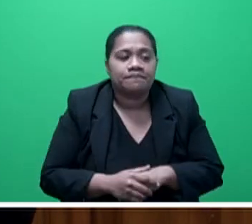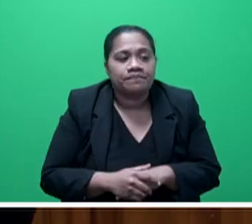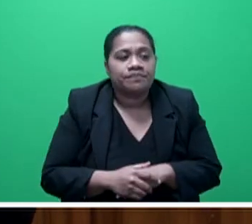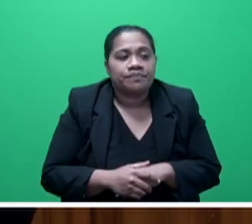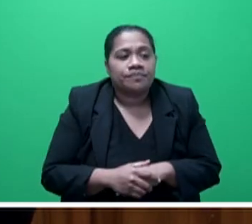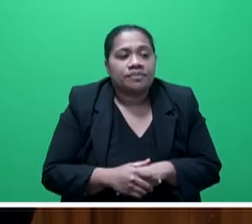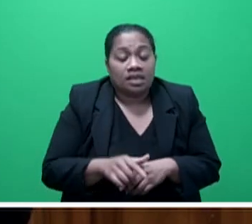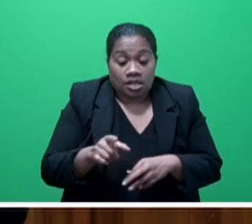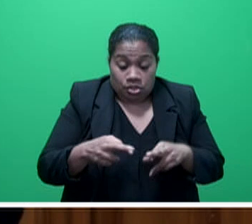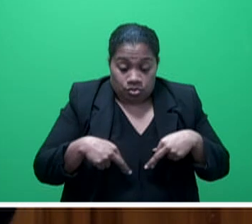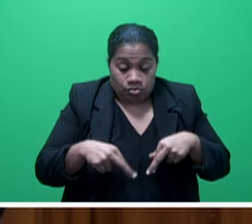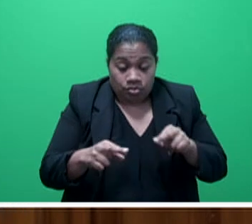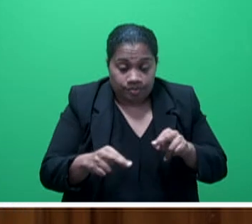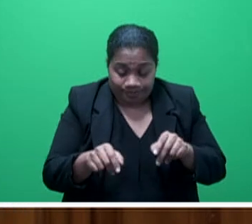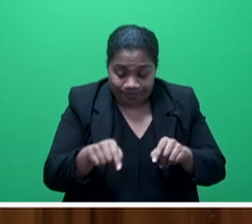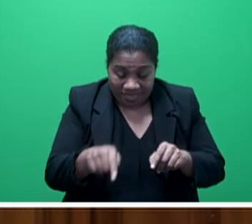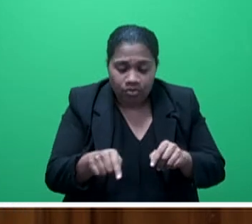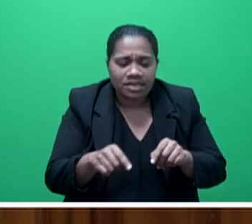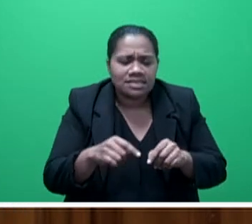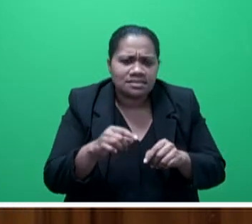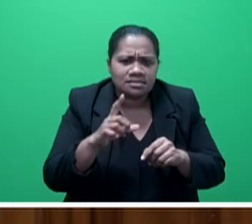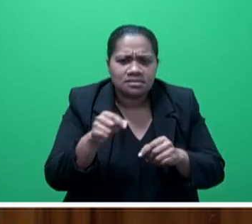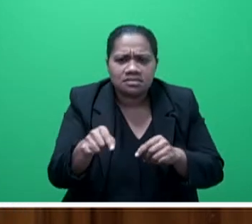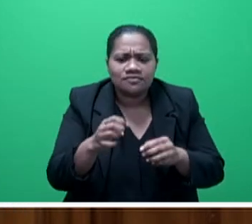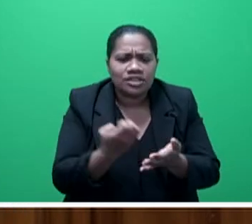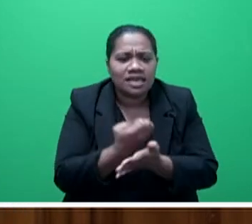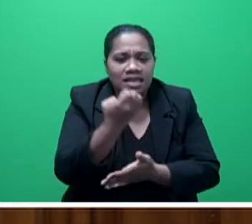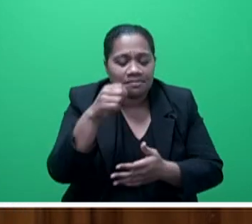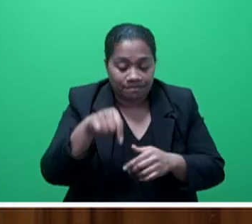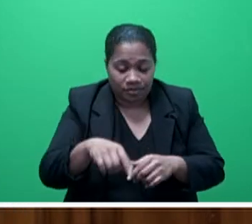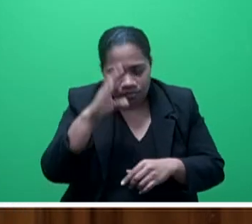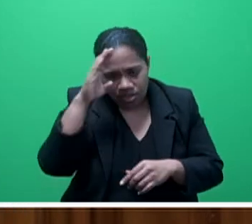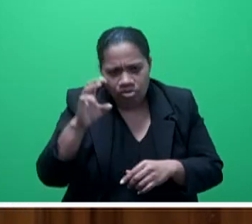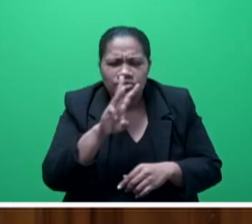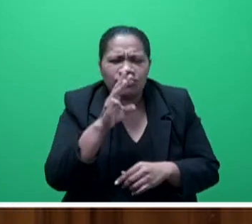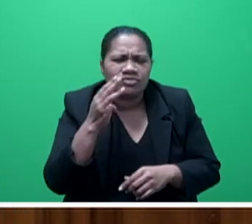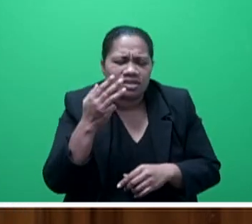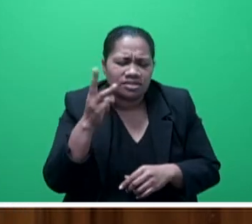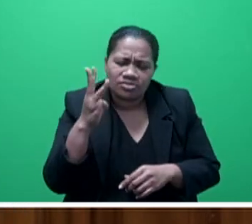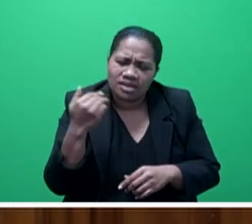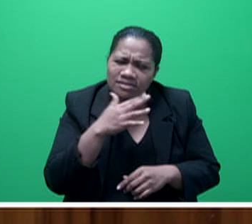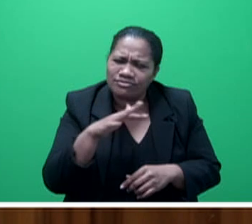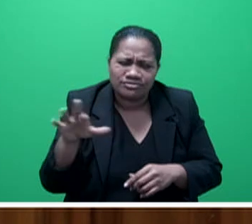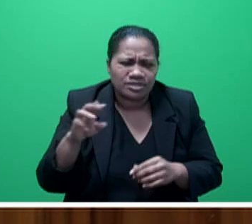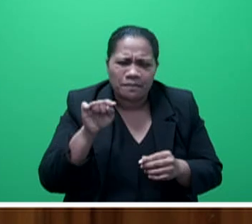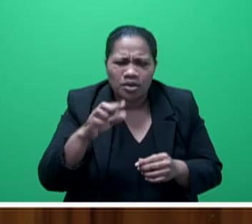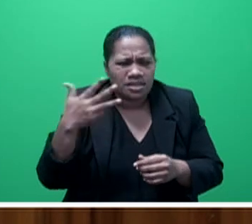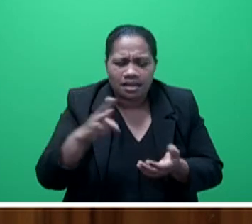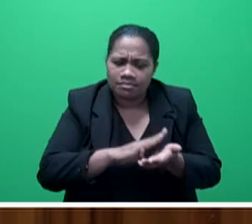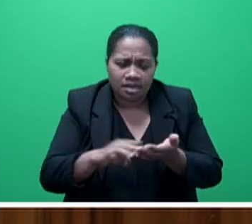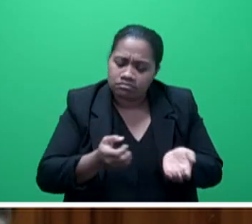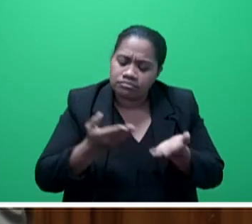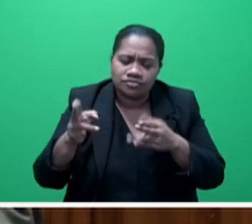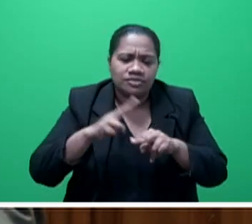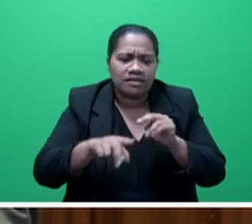well-maintained road network is essential for the economic being of any country. The 348.9 million provided to the FRA